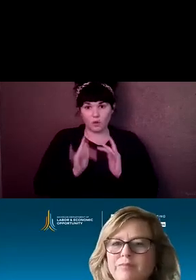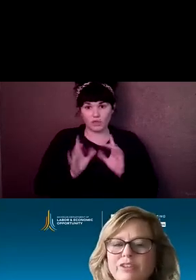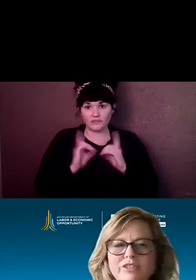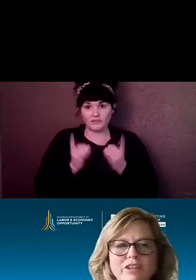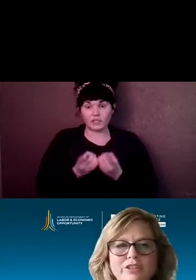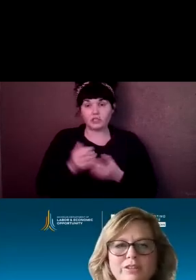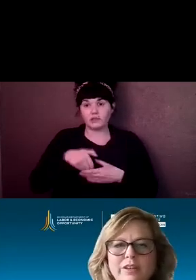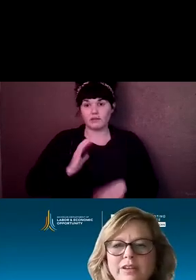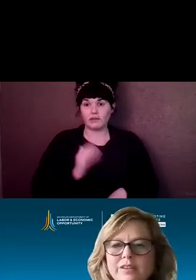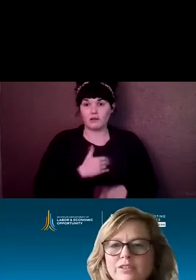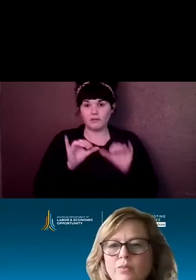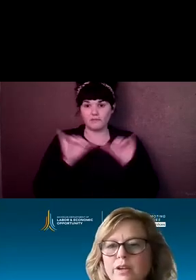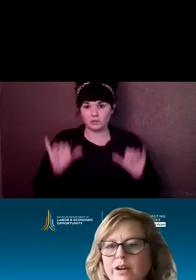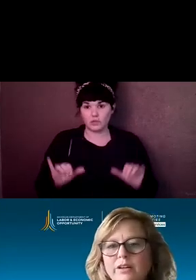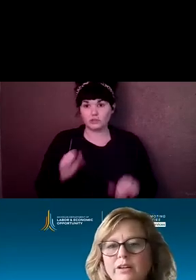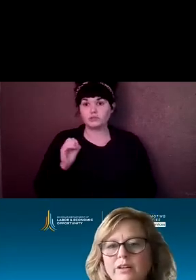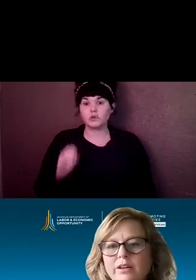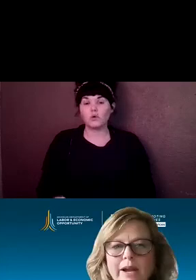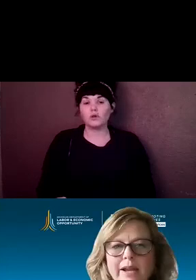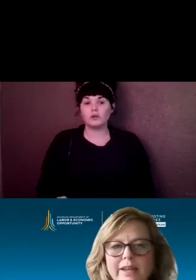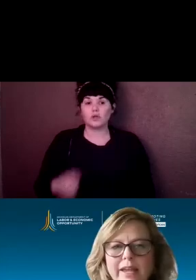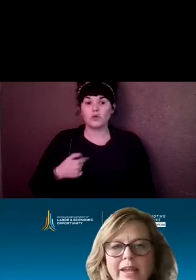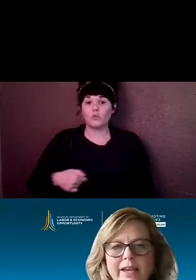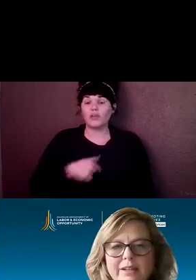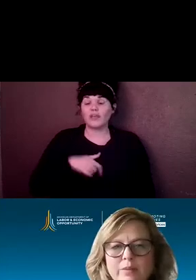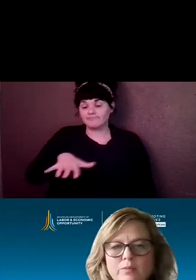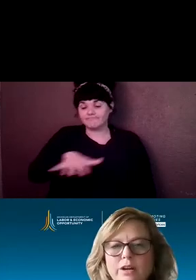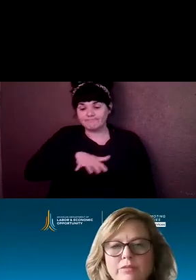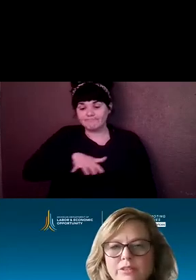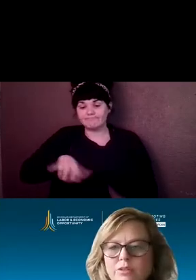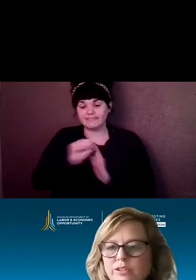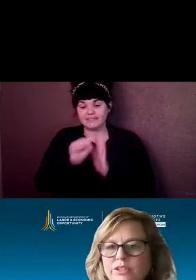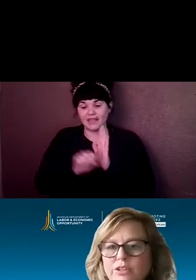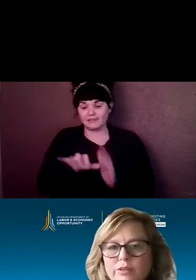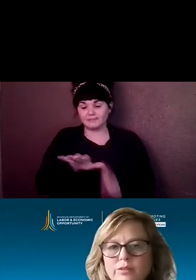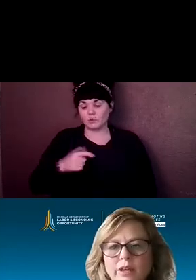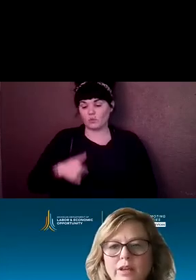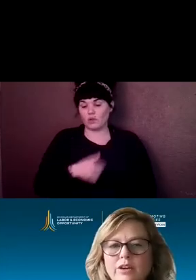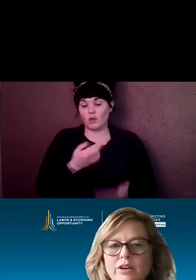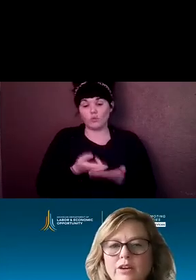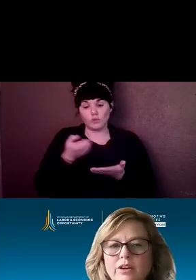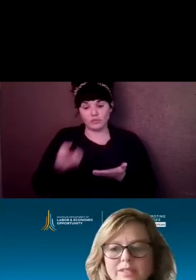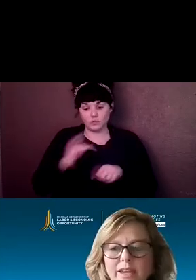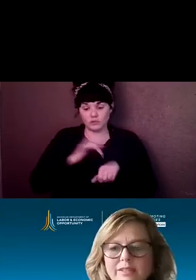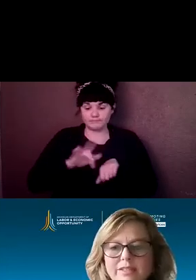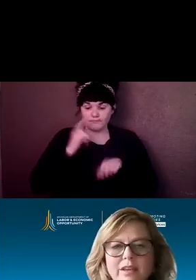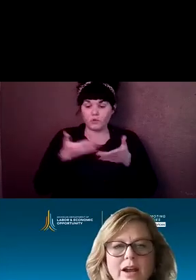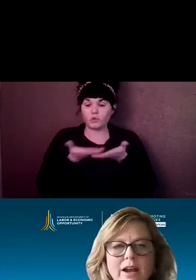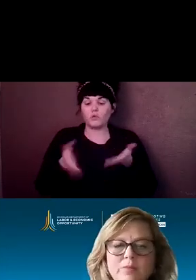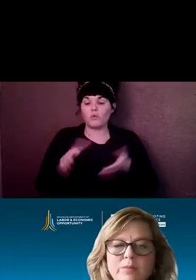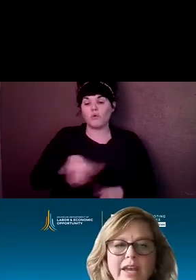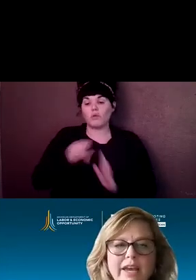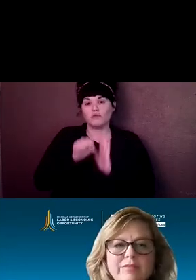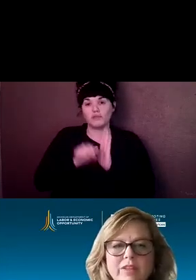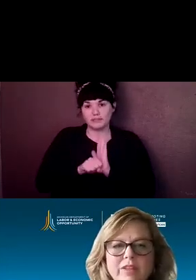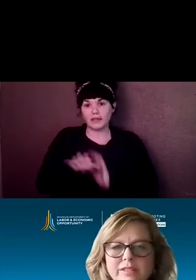our infrastructure. So we are statewide, and we are a resource to you across the state.